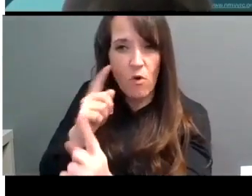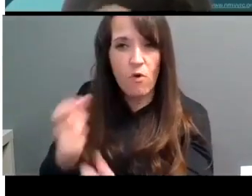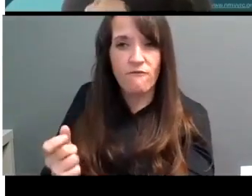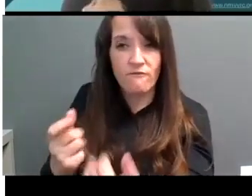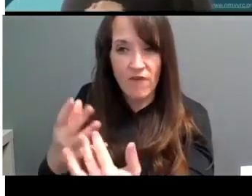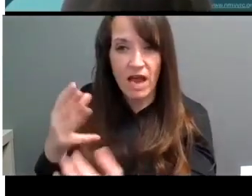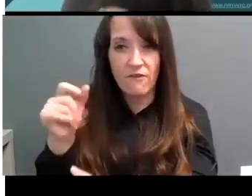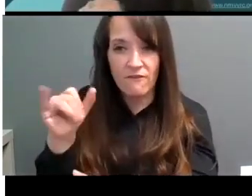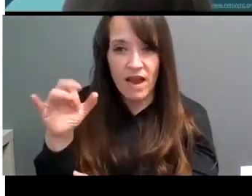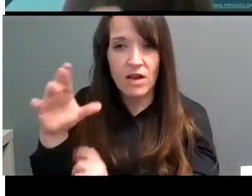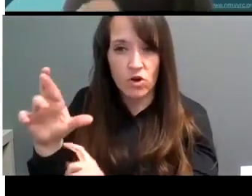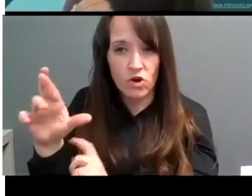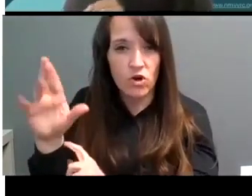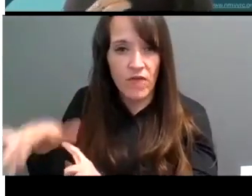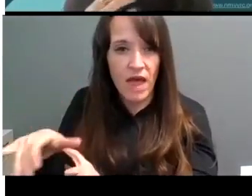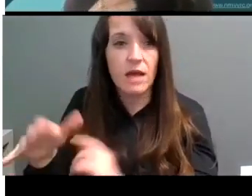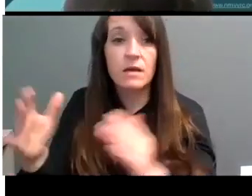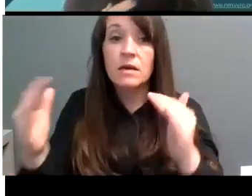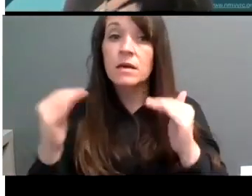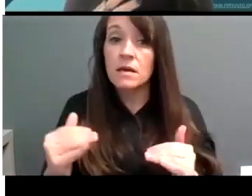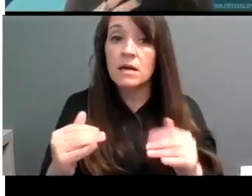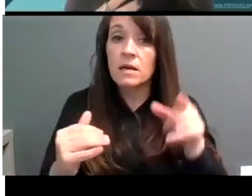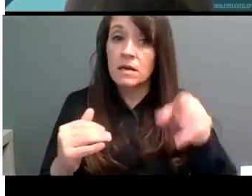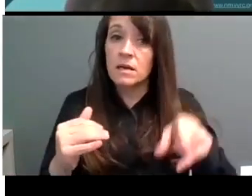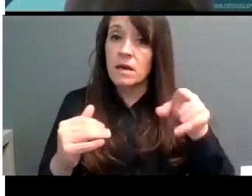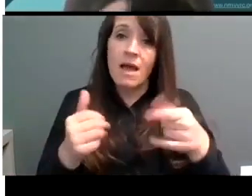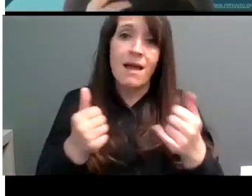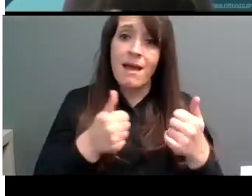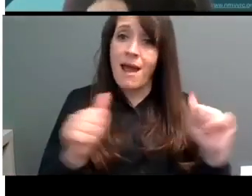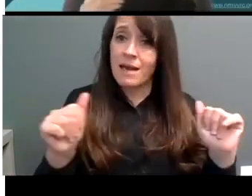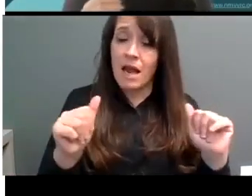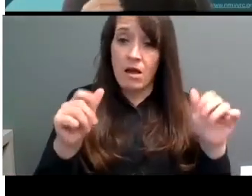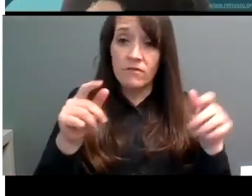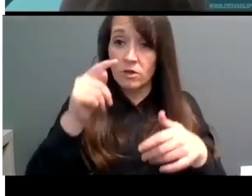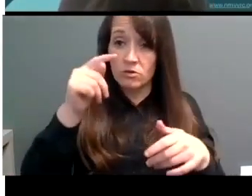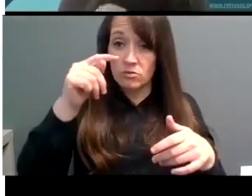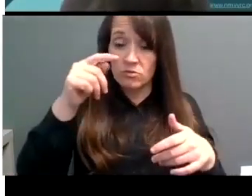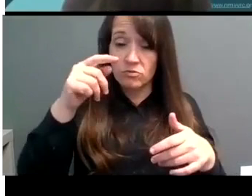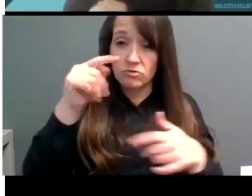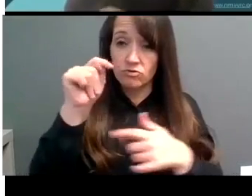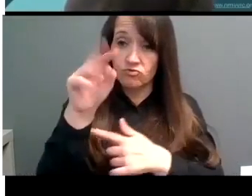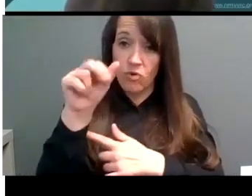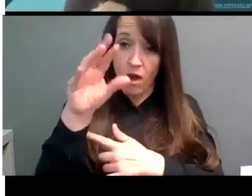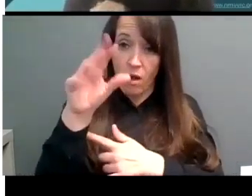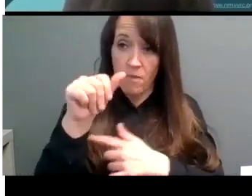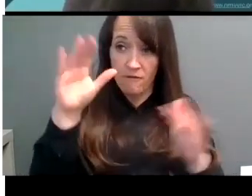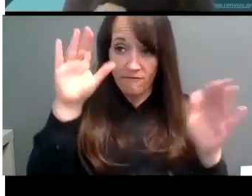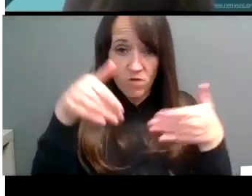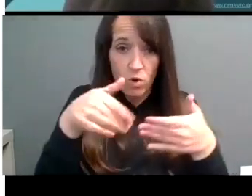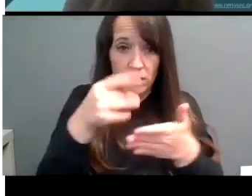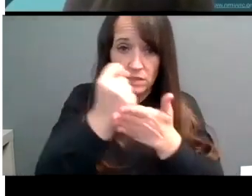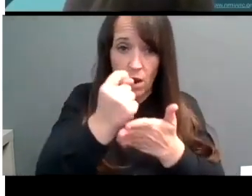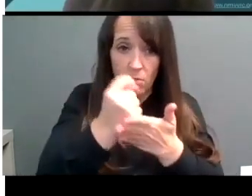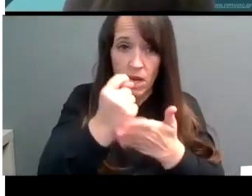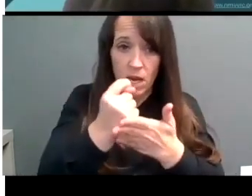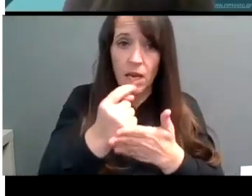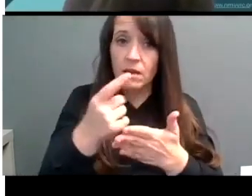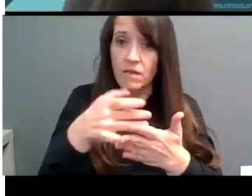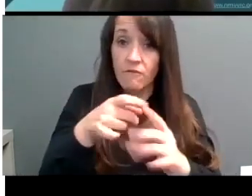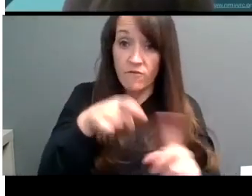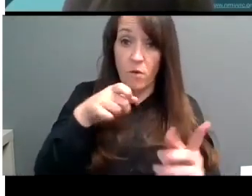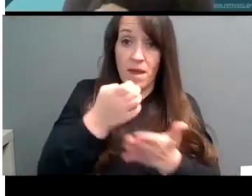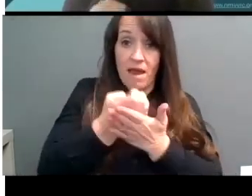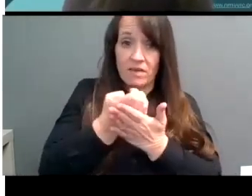any of these trauma focused therapies are important. One thing that's extremely important to talk about with first responders